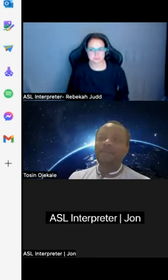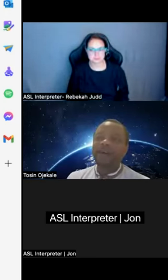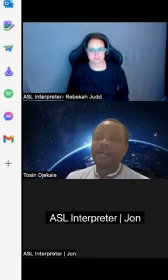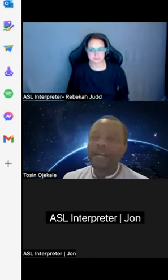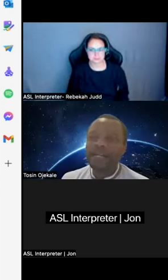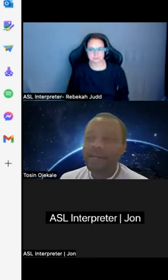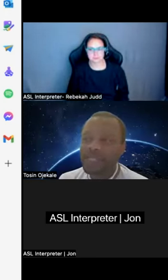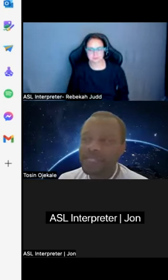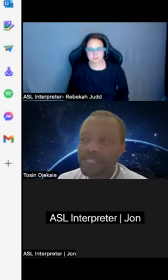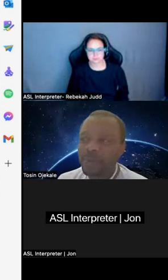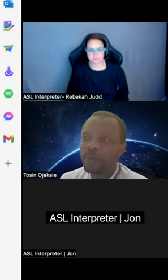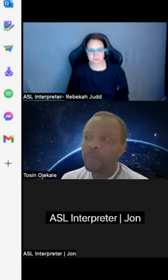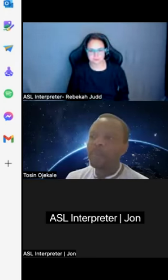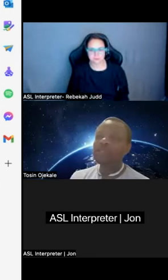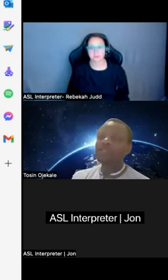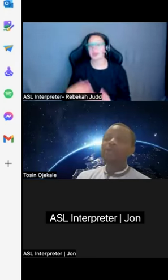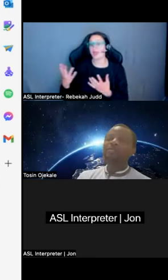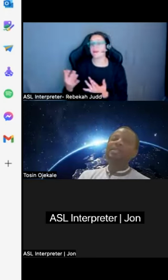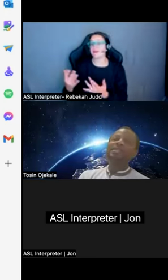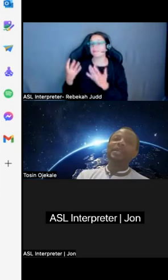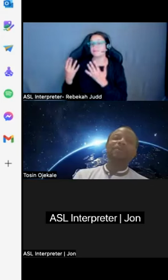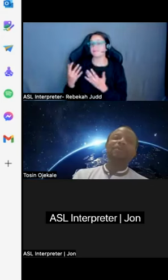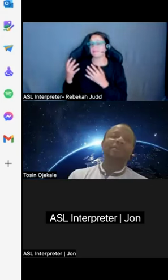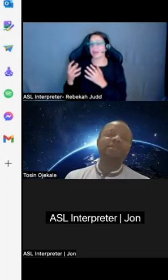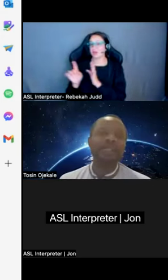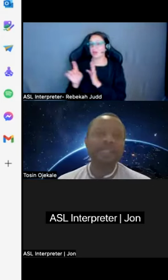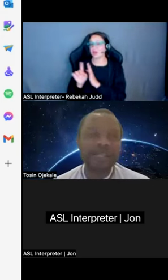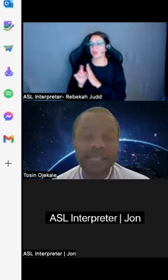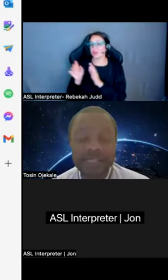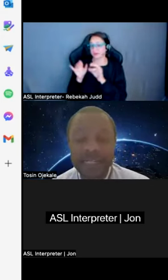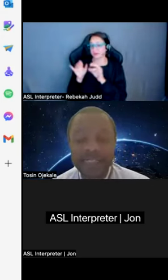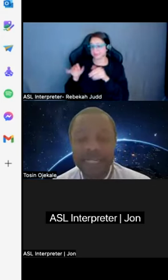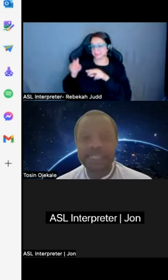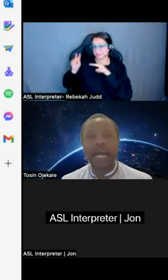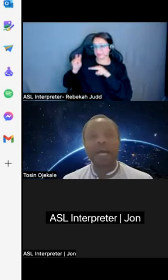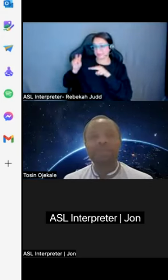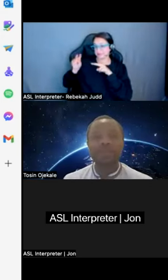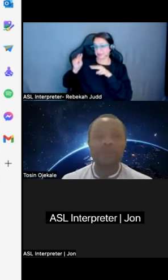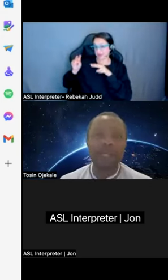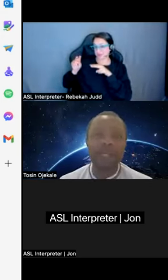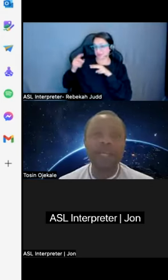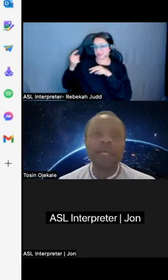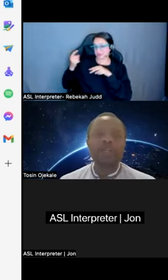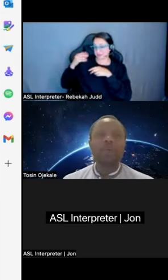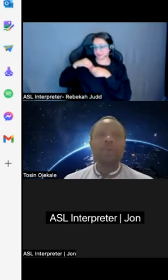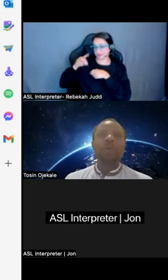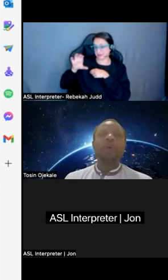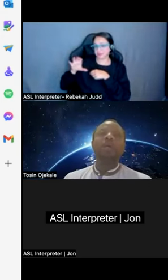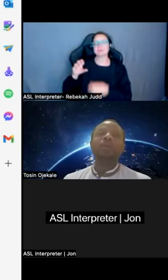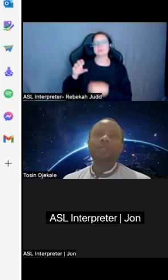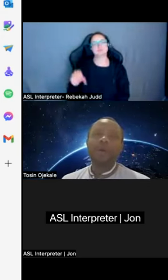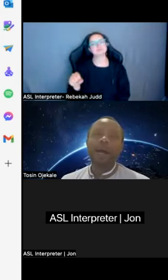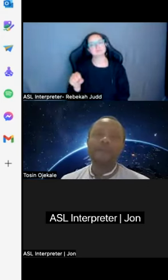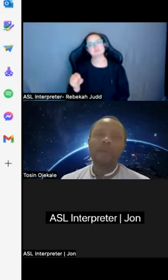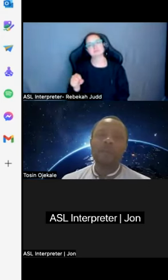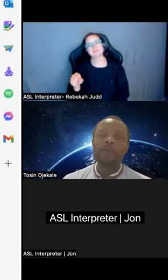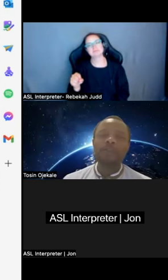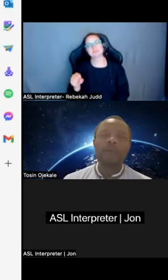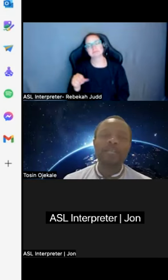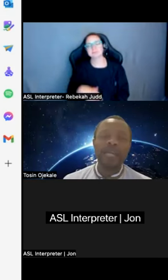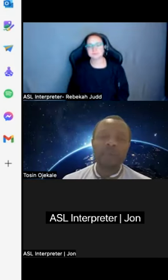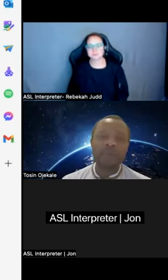whether the fire alarm system will be monitored by the data center. Yes, absolutely. So what you have